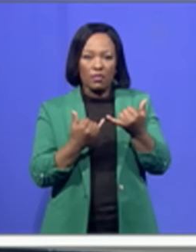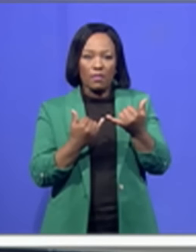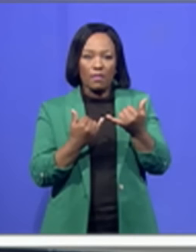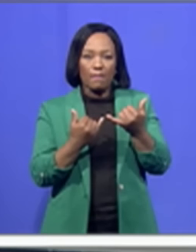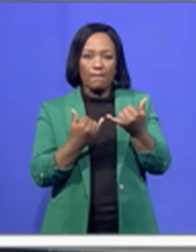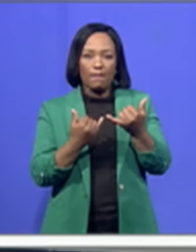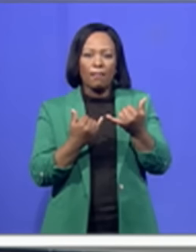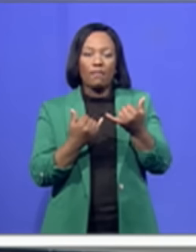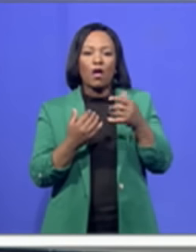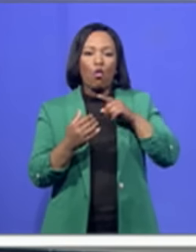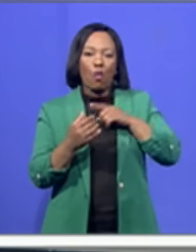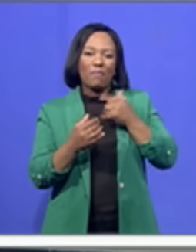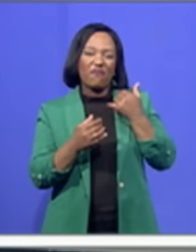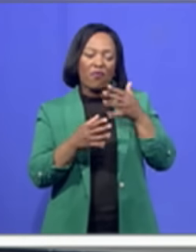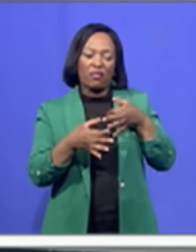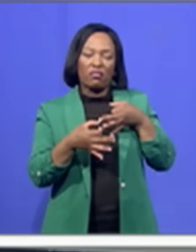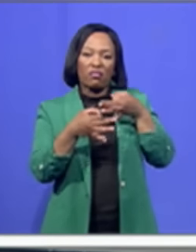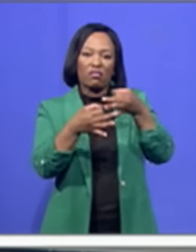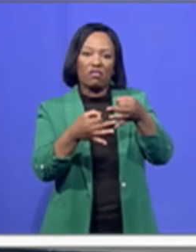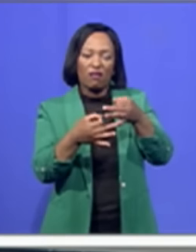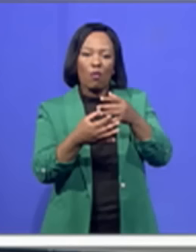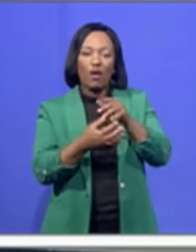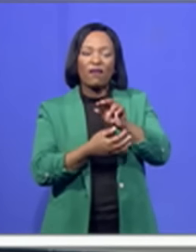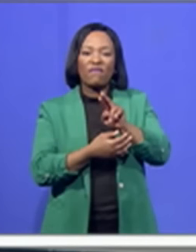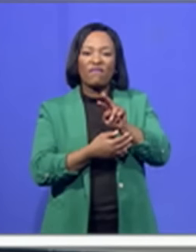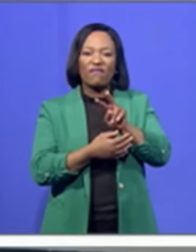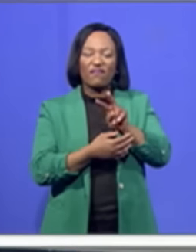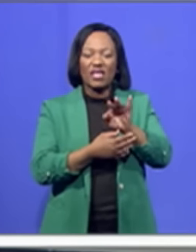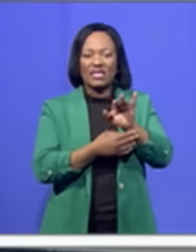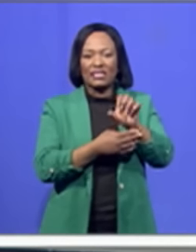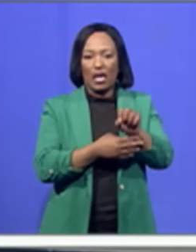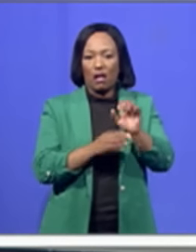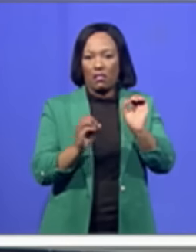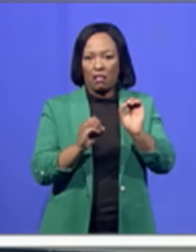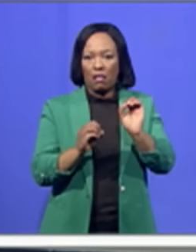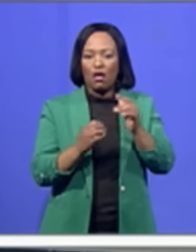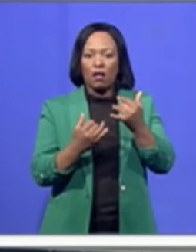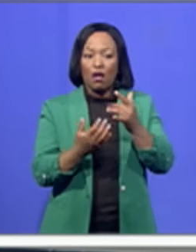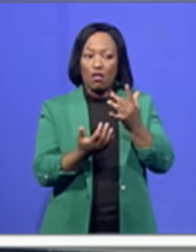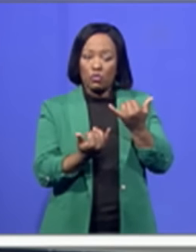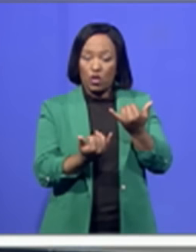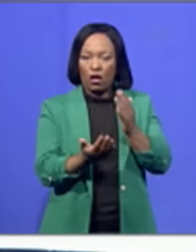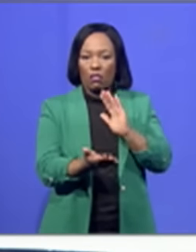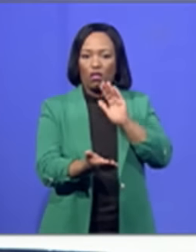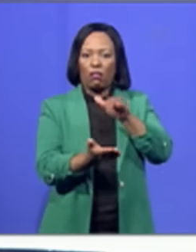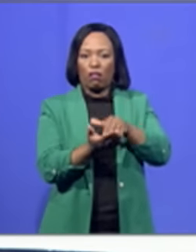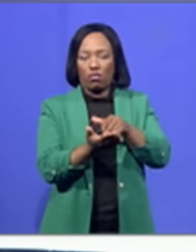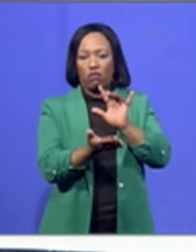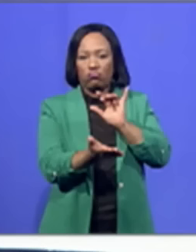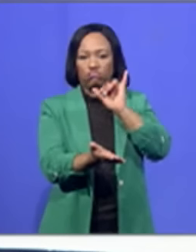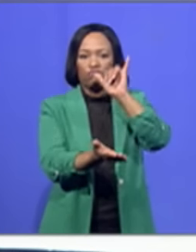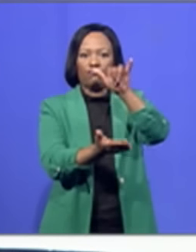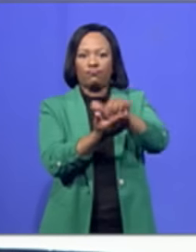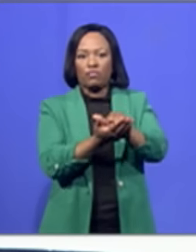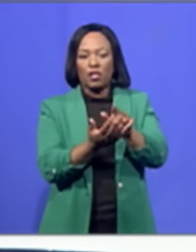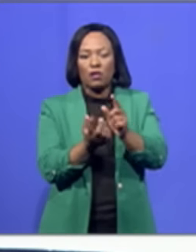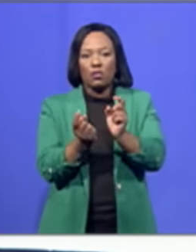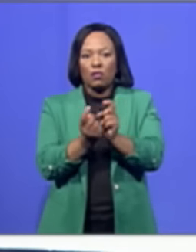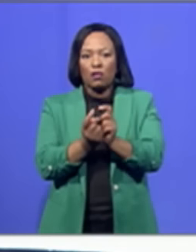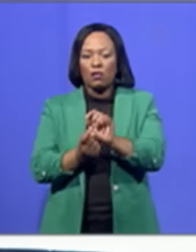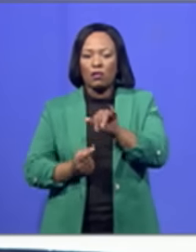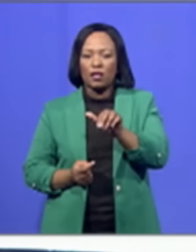go šutišwe ka mabaka a mangwalo a boeti gomme ba fihlile ka nageng ya Mexico mathapameng a lehono ba tla thulana le Jamaica